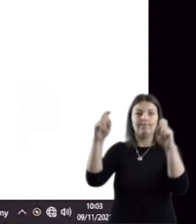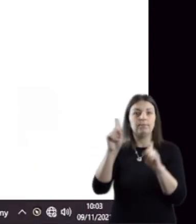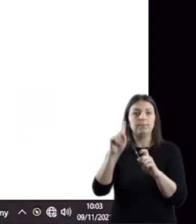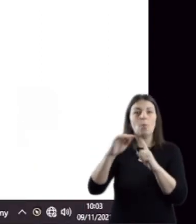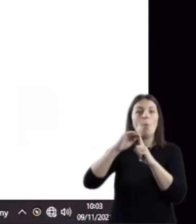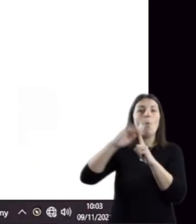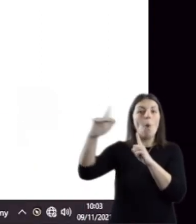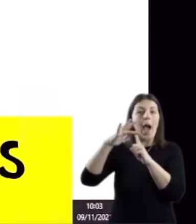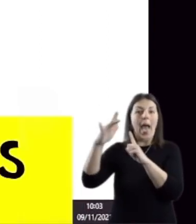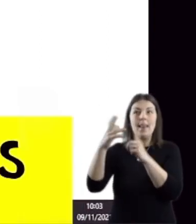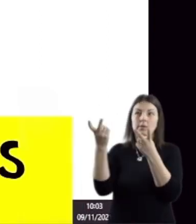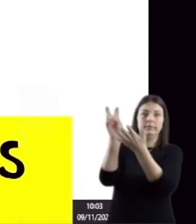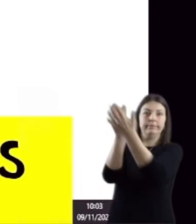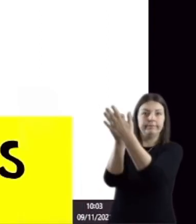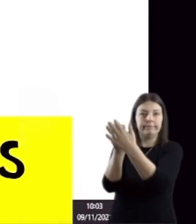network.